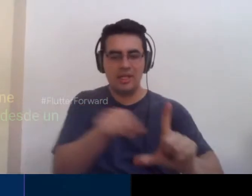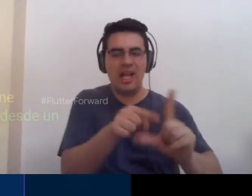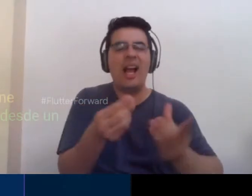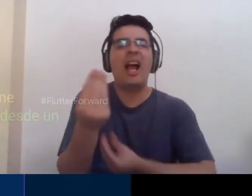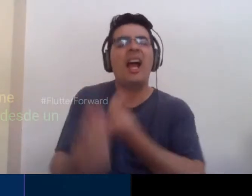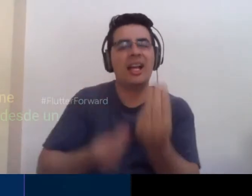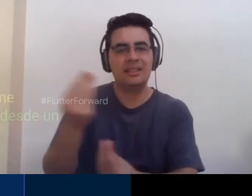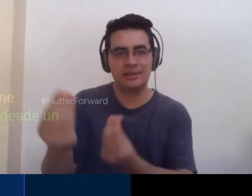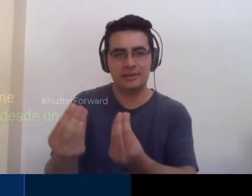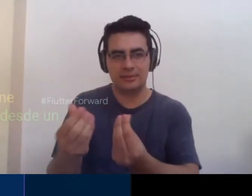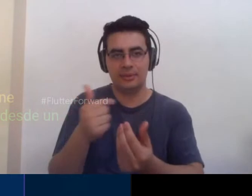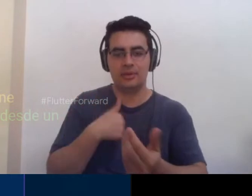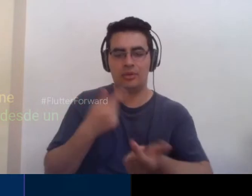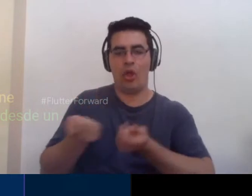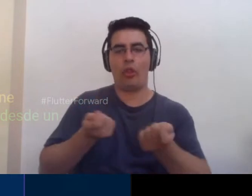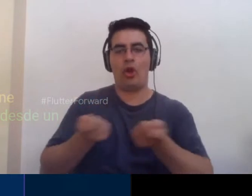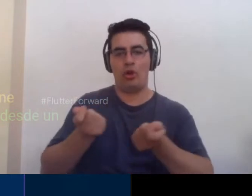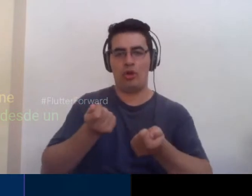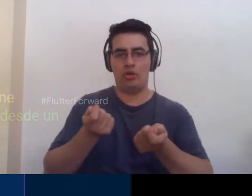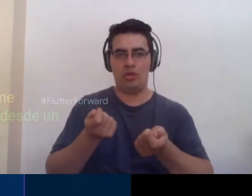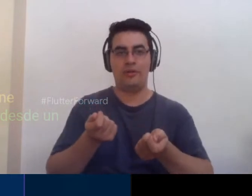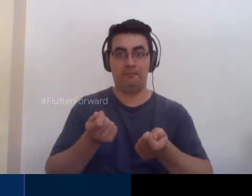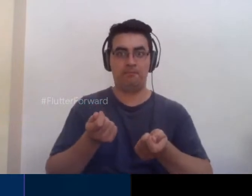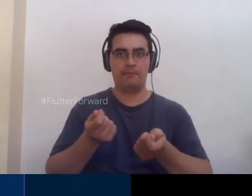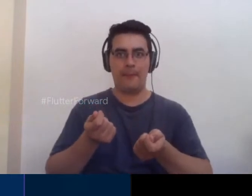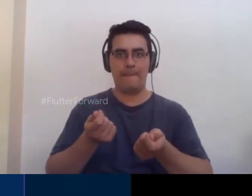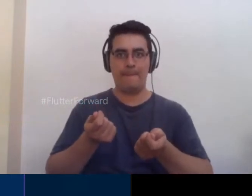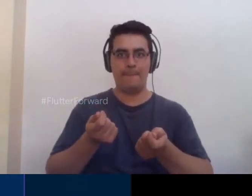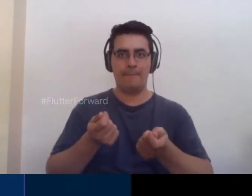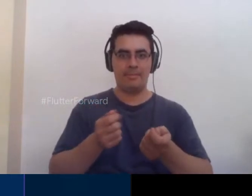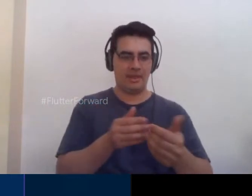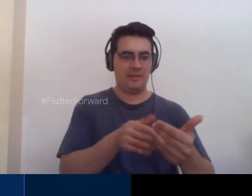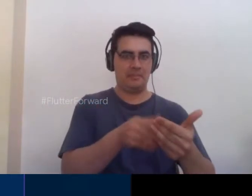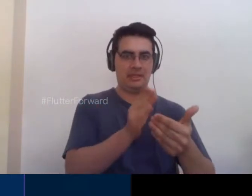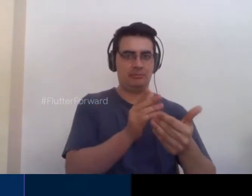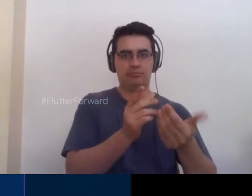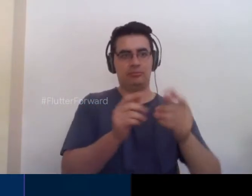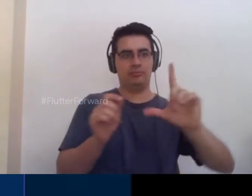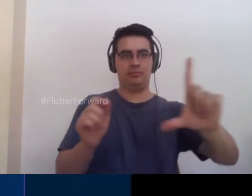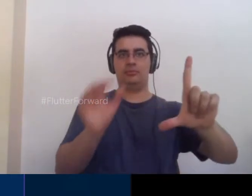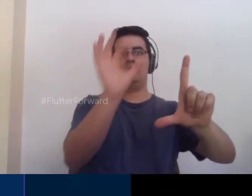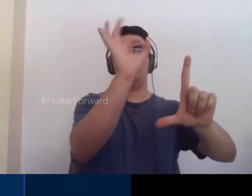a tween sequence to animate from one point on the graph to another.